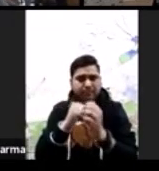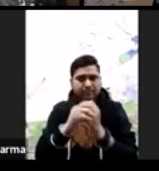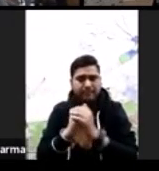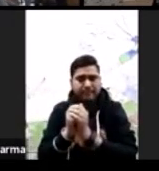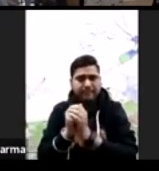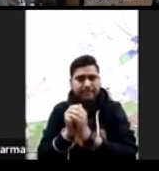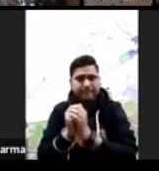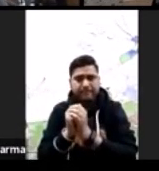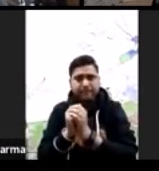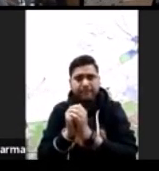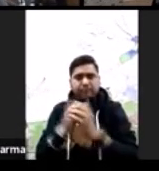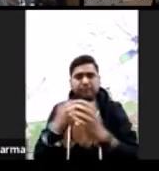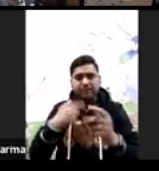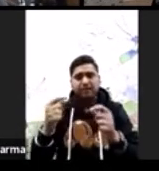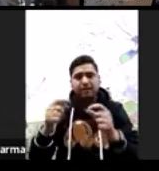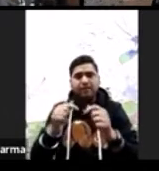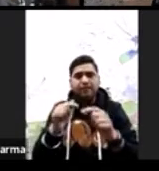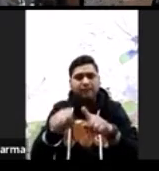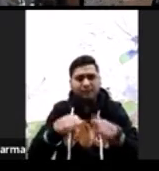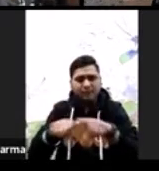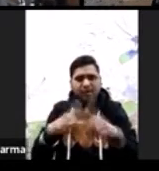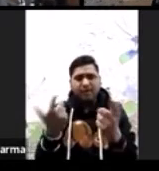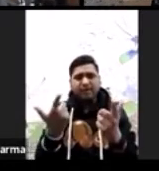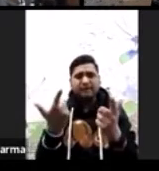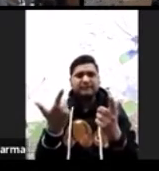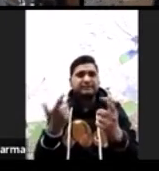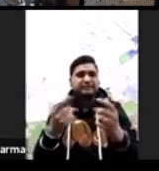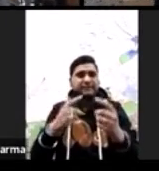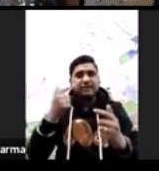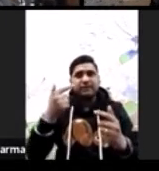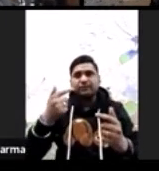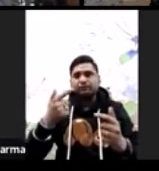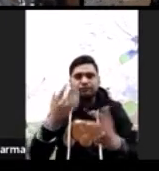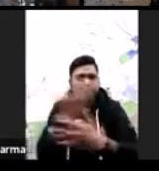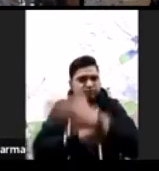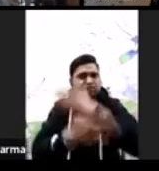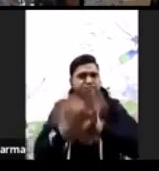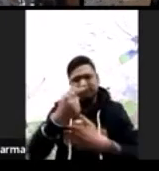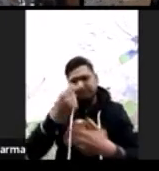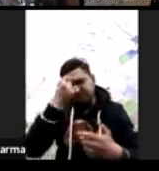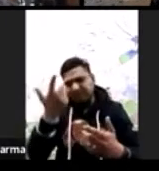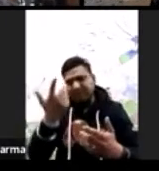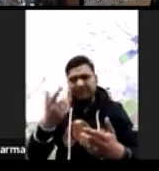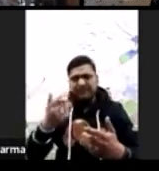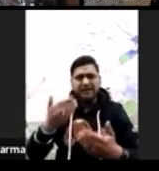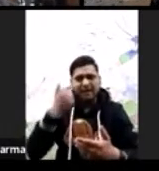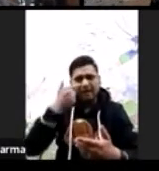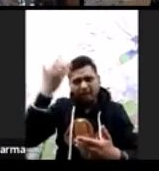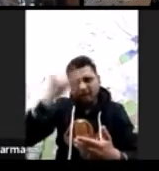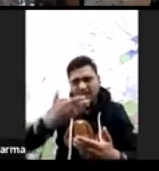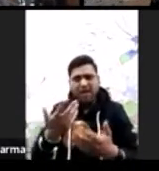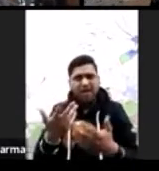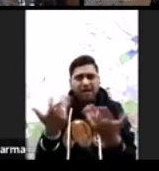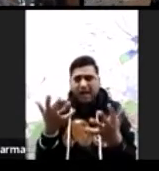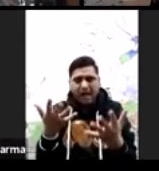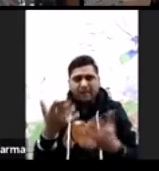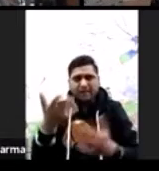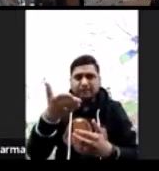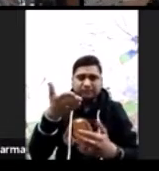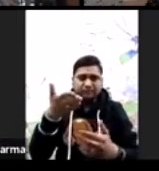like the example you gave about matrimony. Absolutely, you know, they should have all the benefits, all the